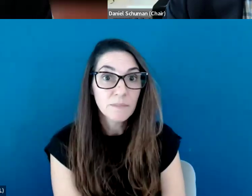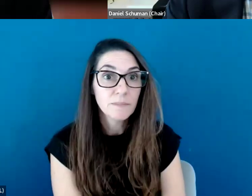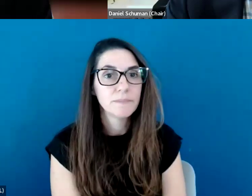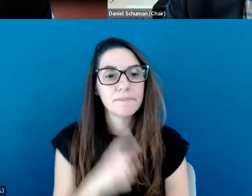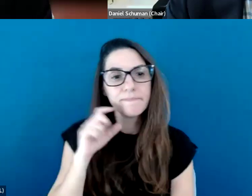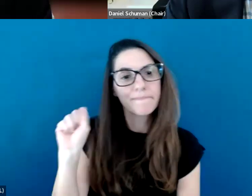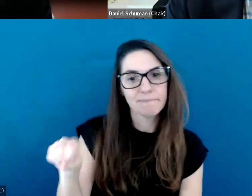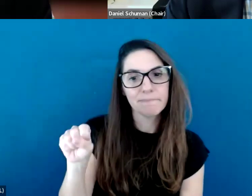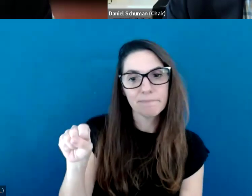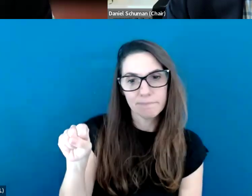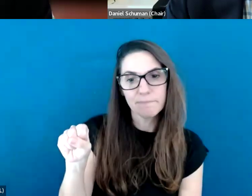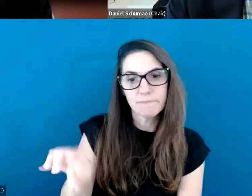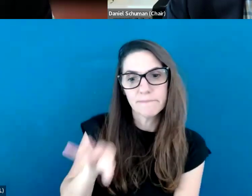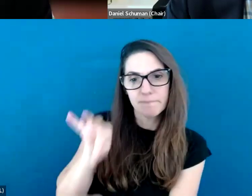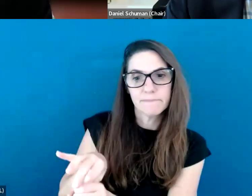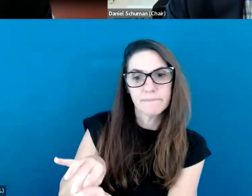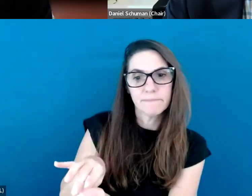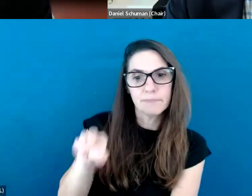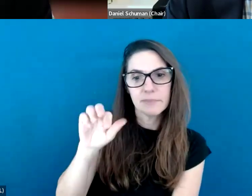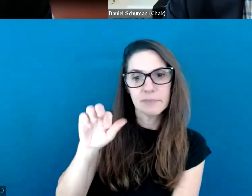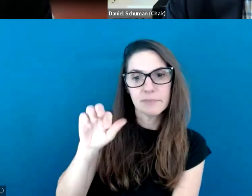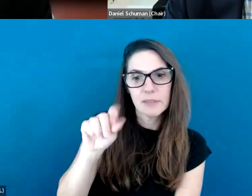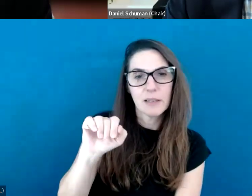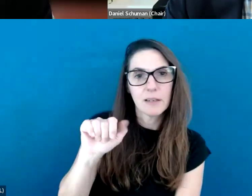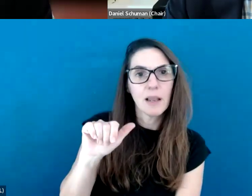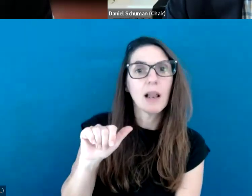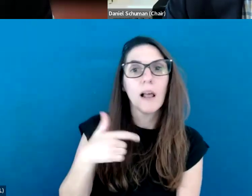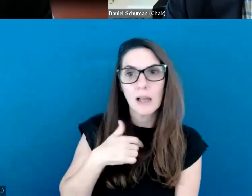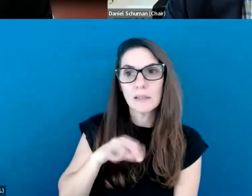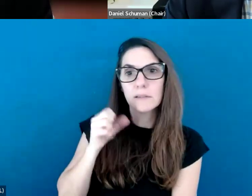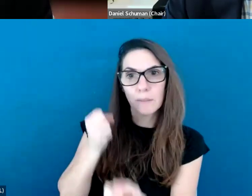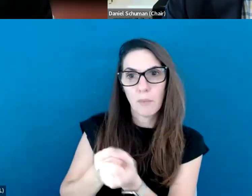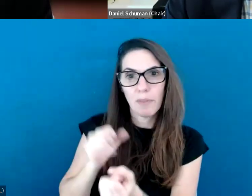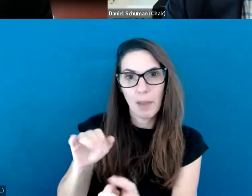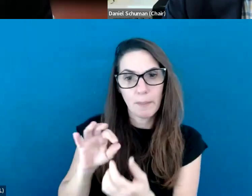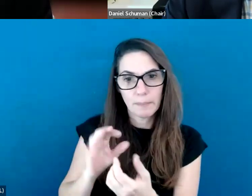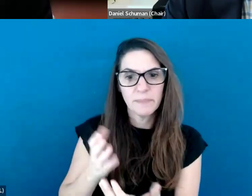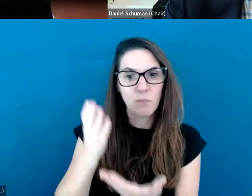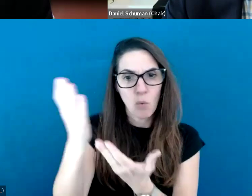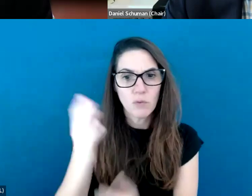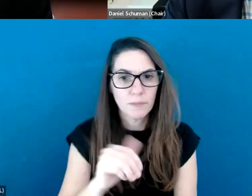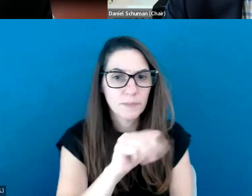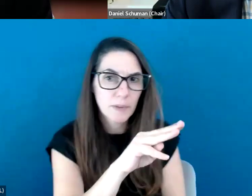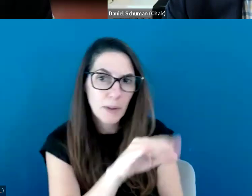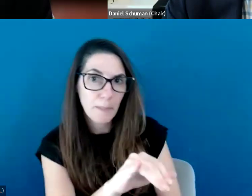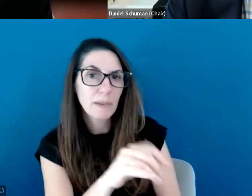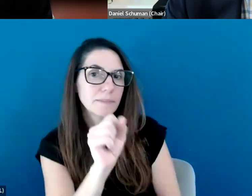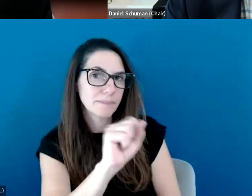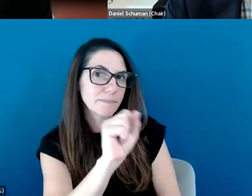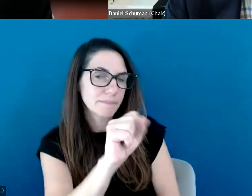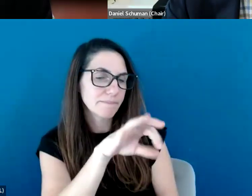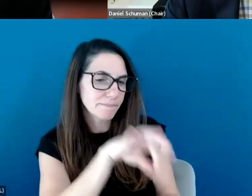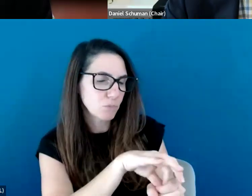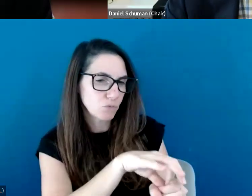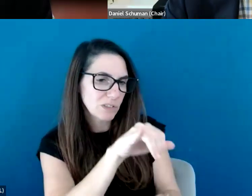Yes, Adeola Toye. Yes, I support the motion. Thank you. Amy. Yes, I approve.